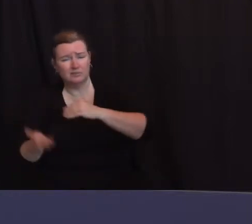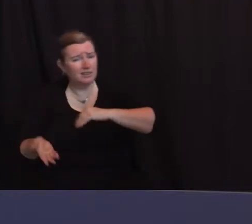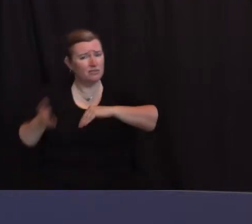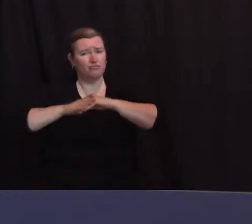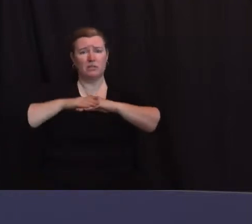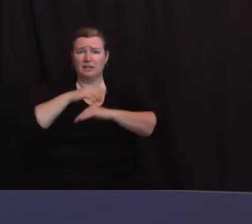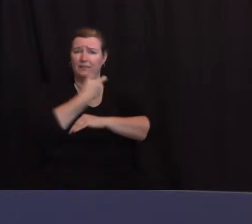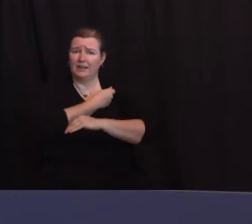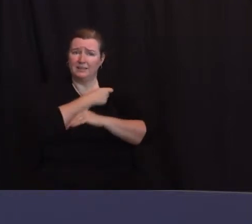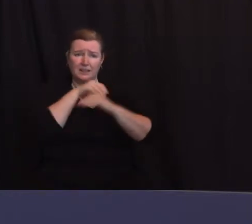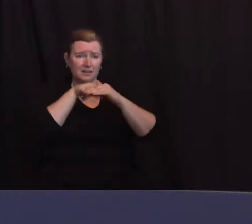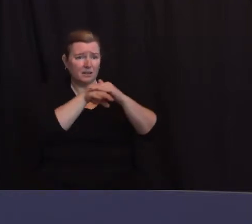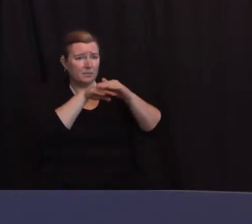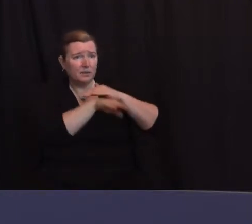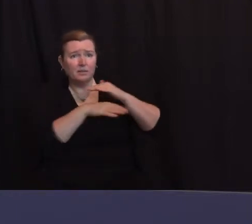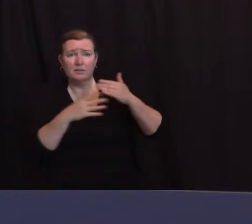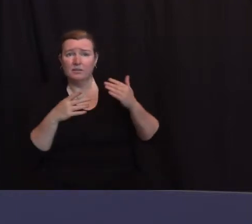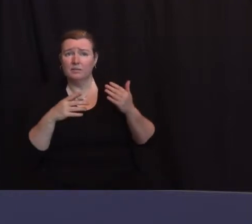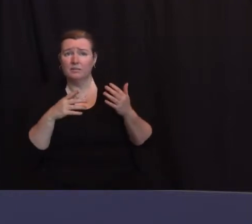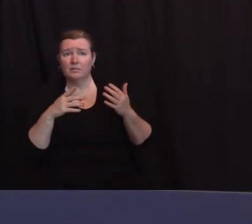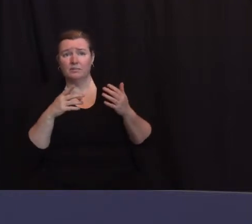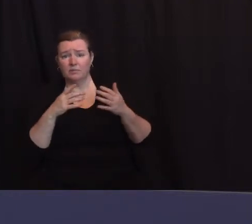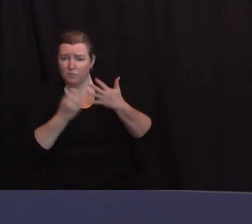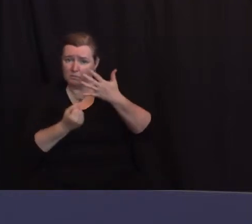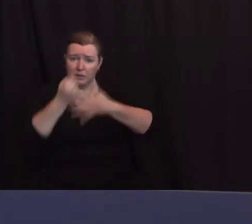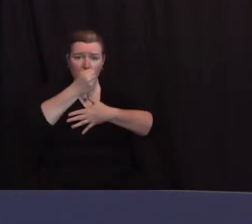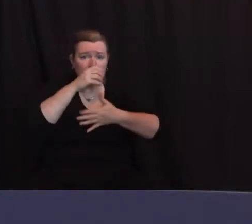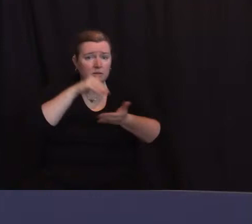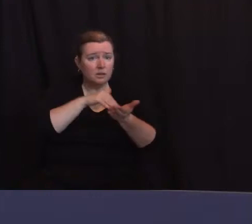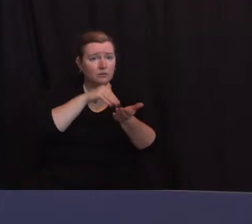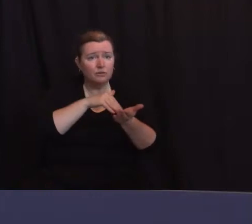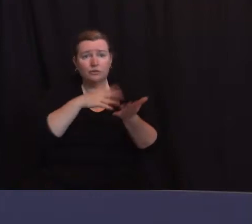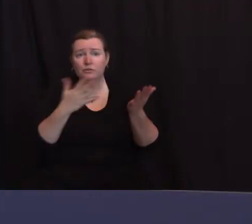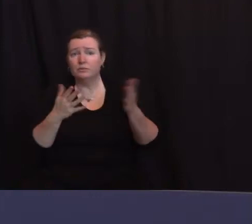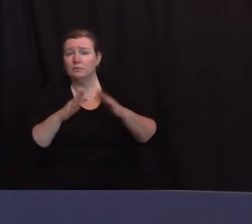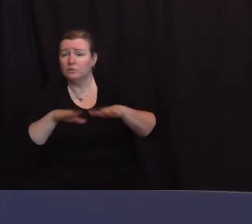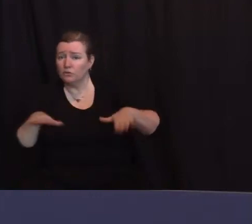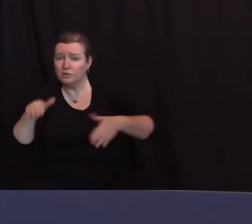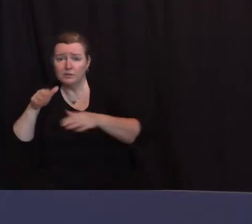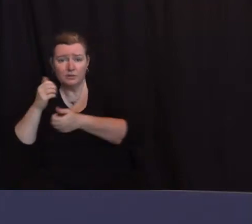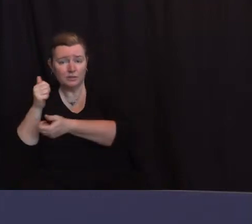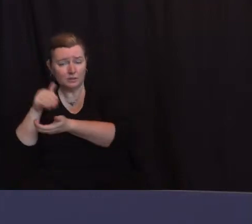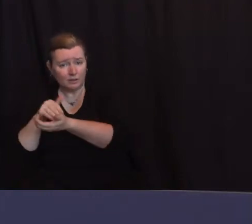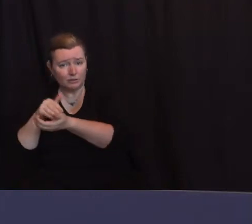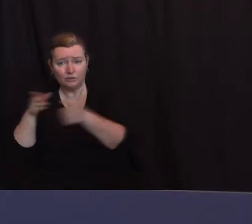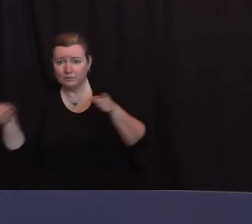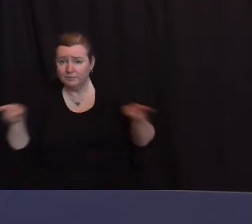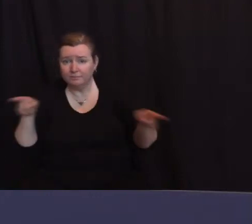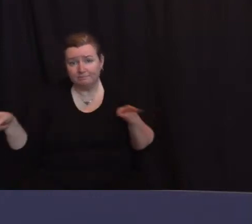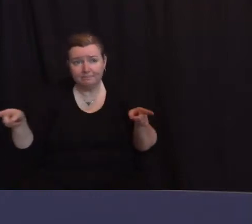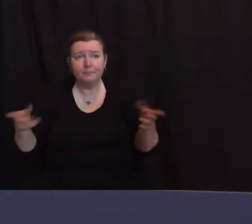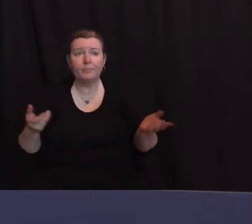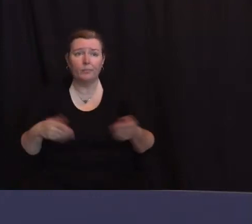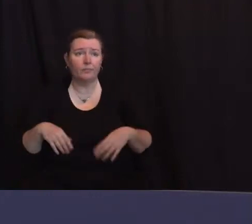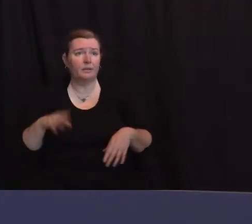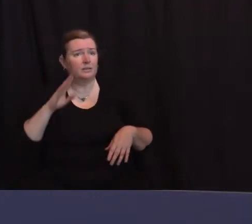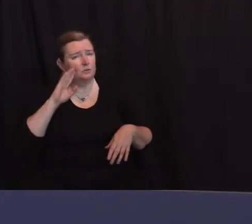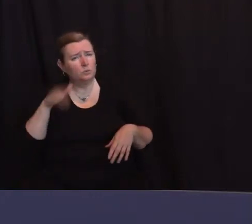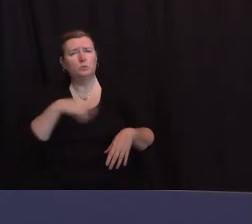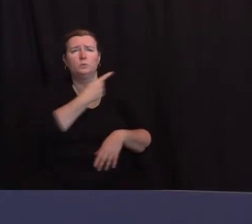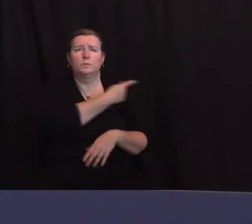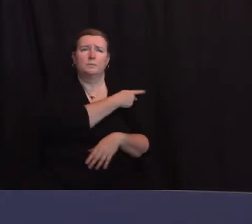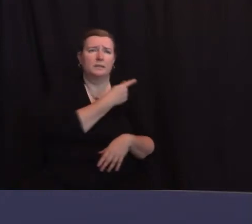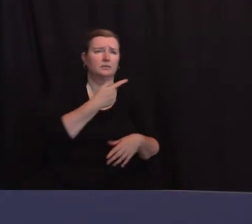at primary care providers and pediatrician offices. We know that patients trust their physicians, so they may feel